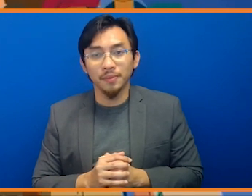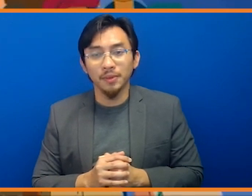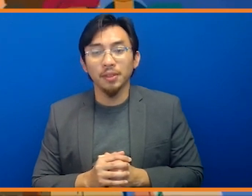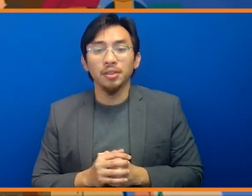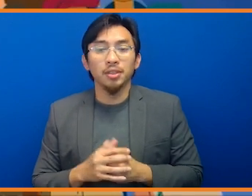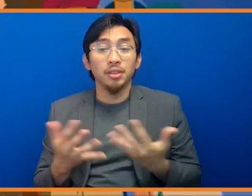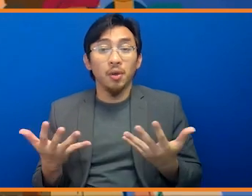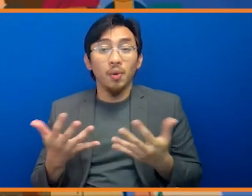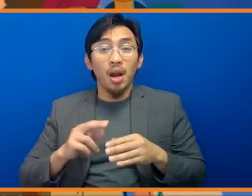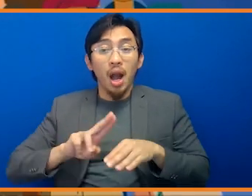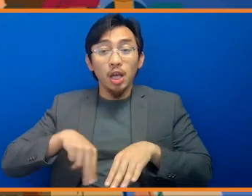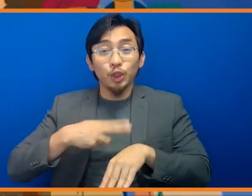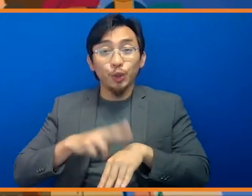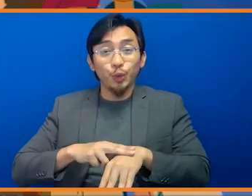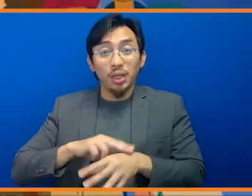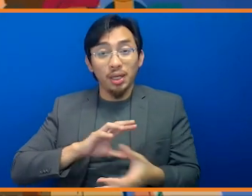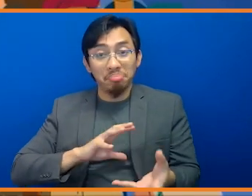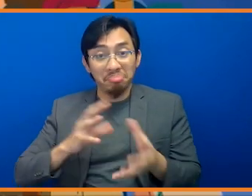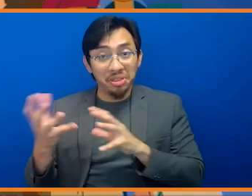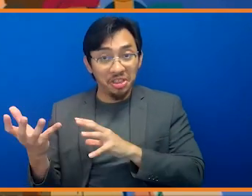So how about natural disaster?